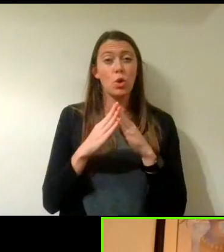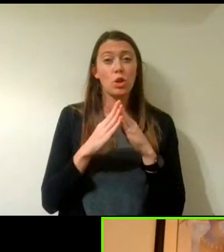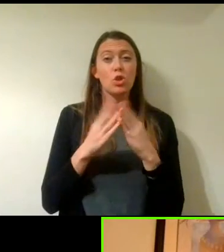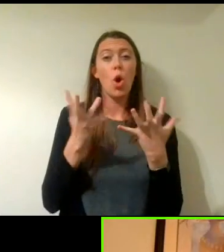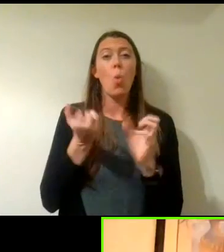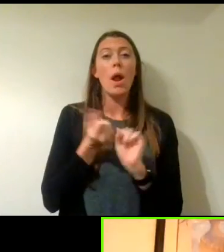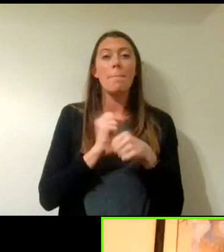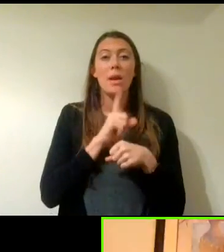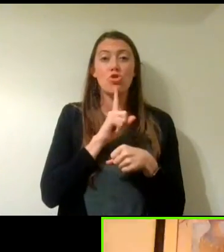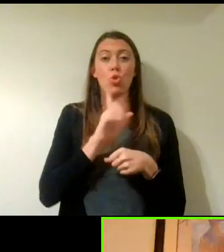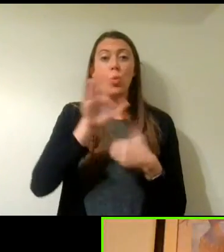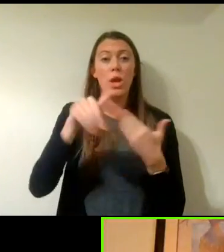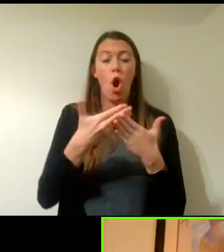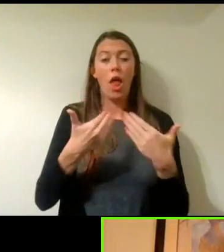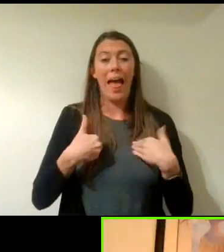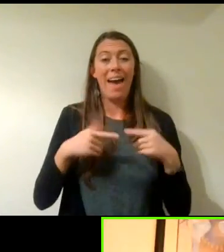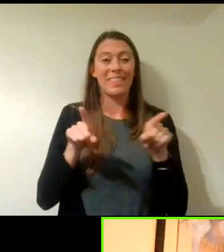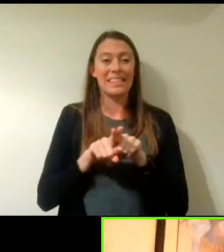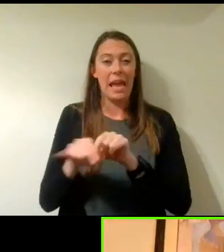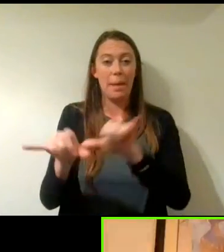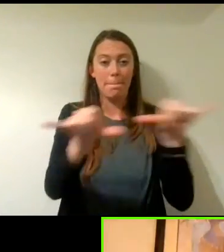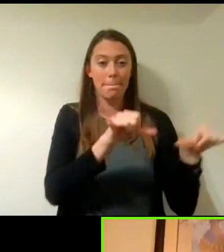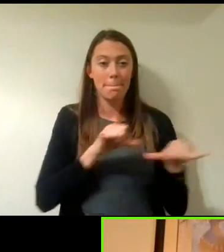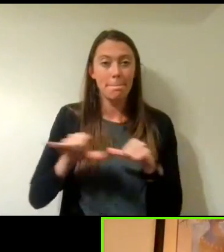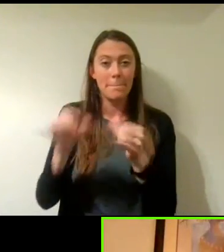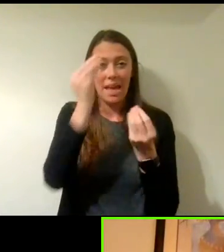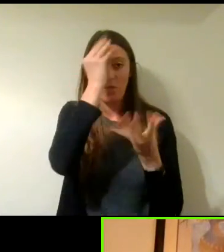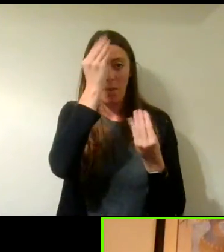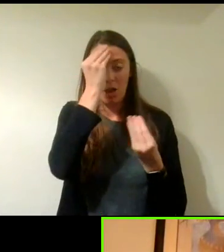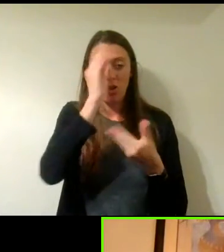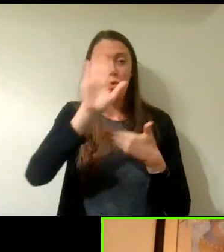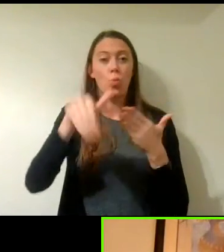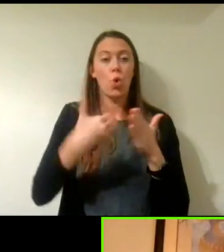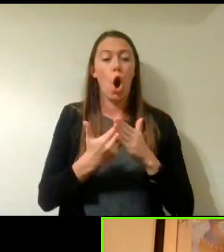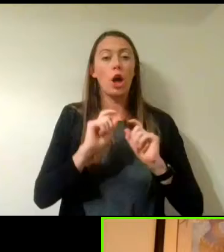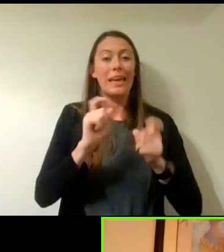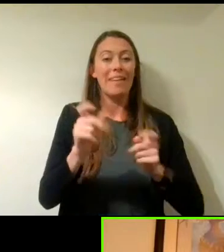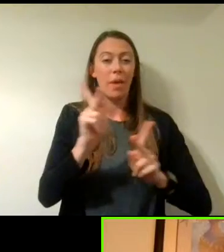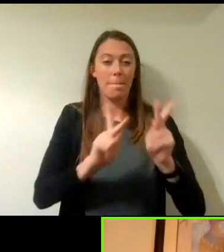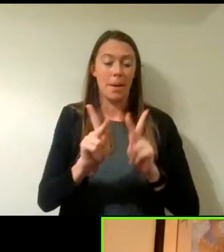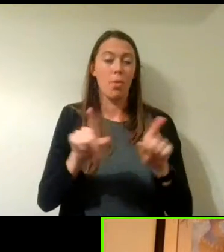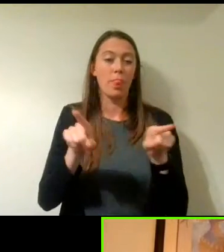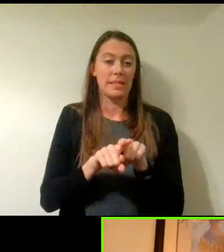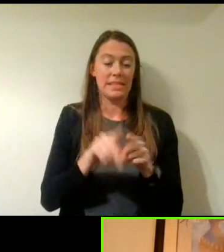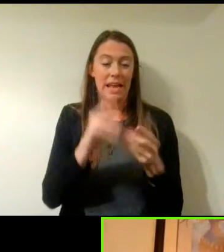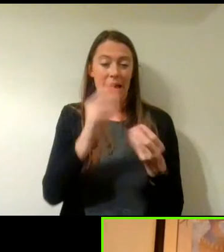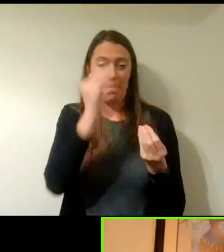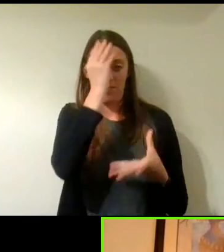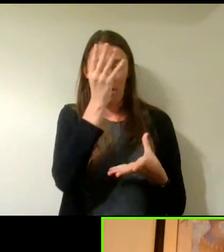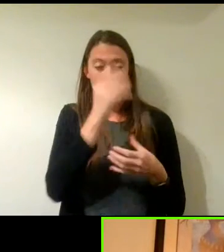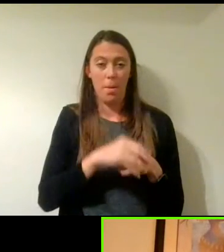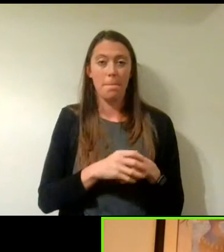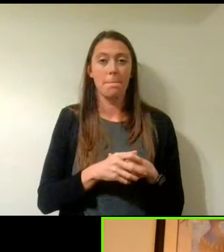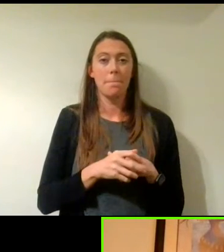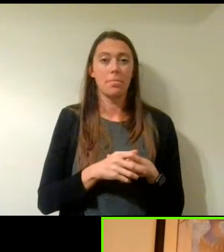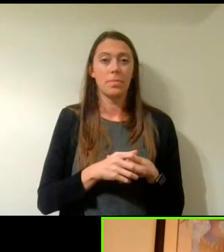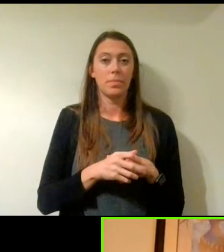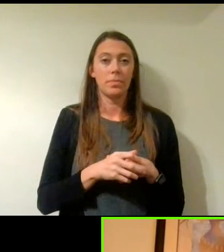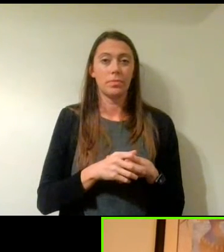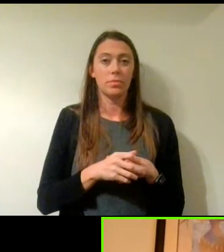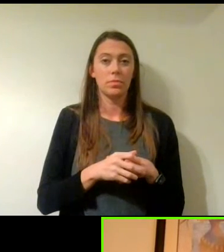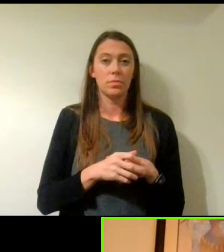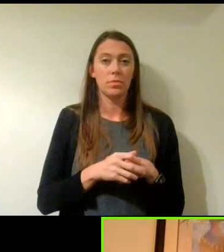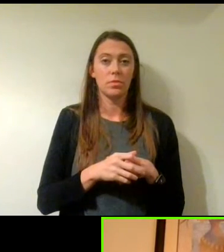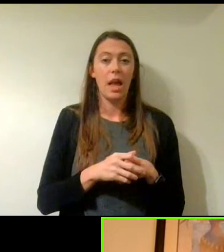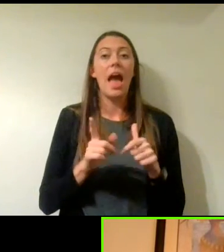messaging that we can do in our door-to-door, in our coalition work, when we're actually out on the ground, that references the test